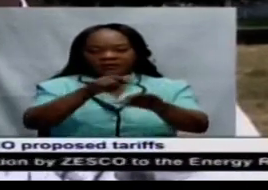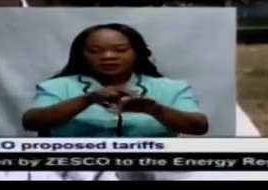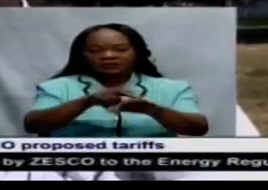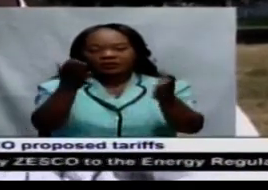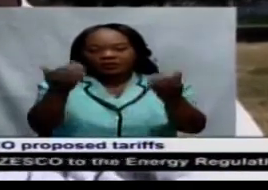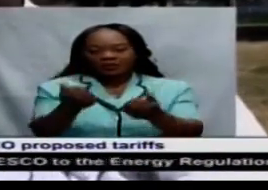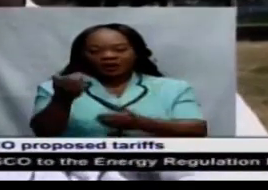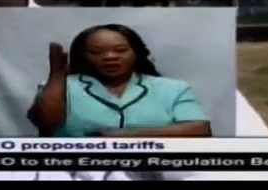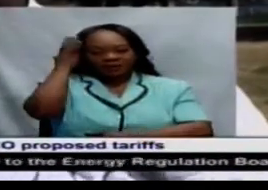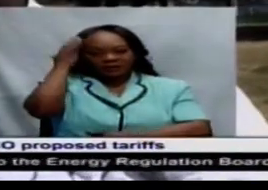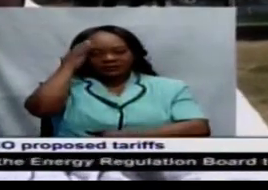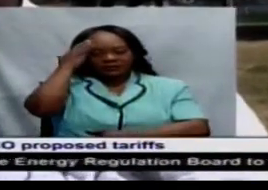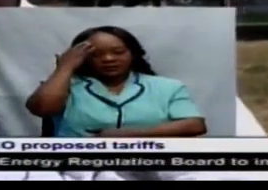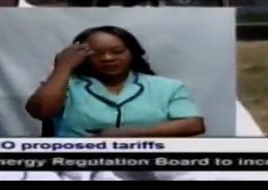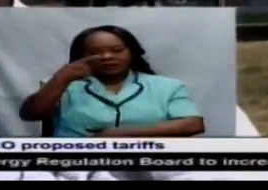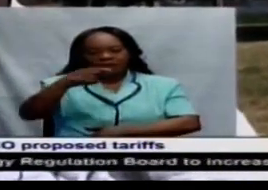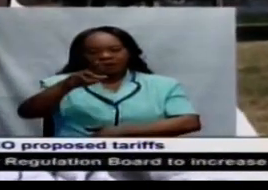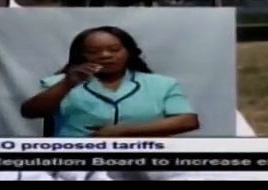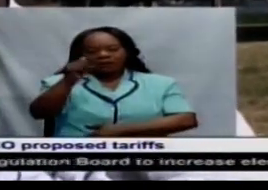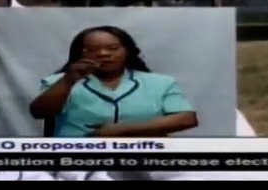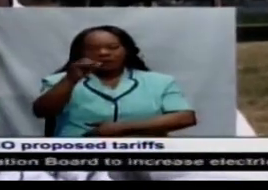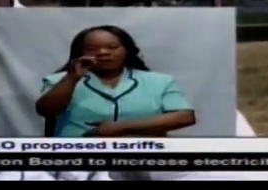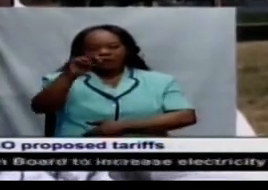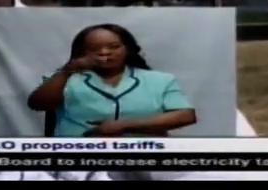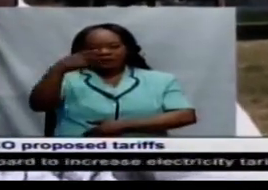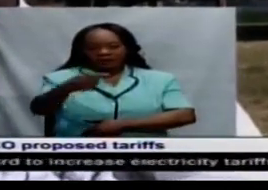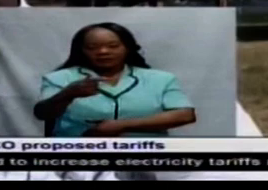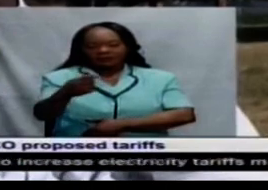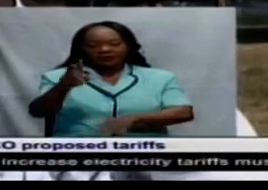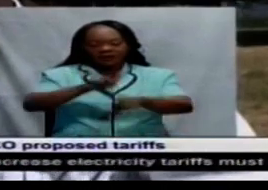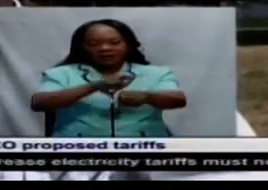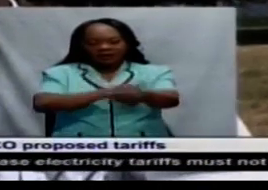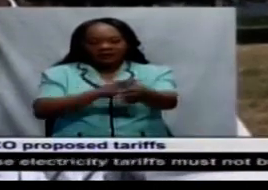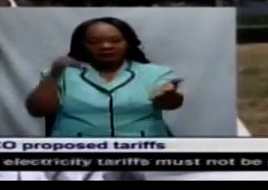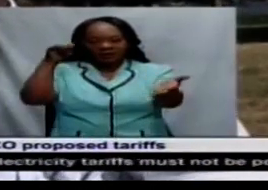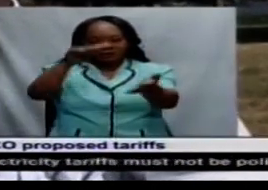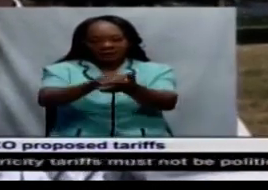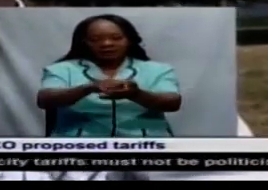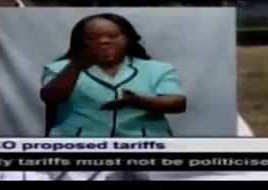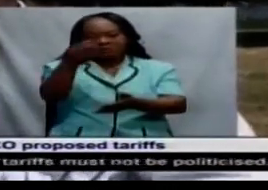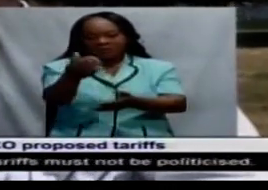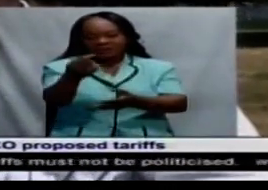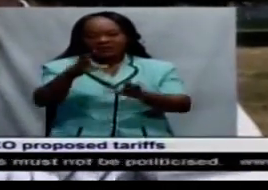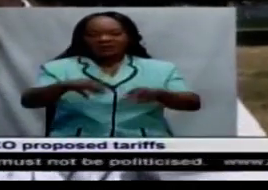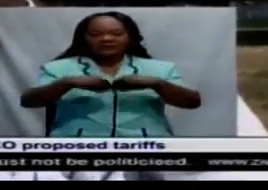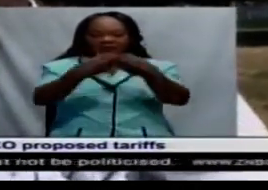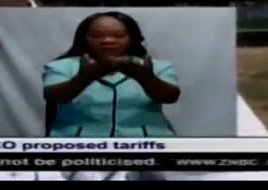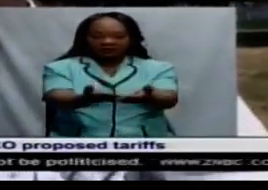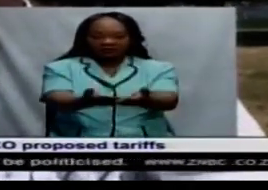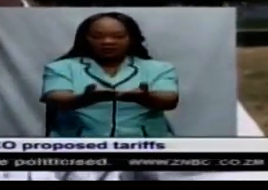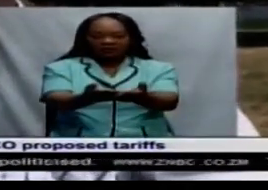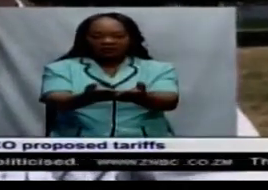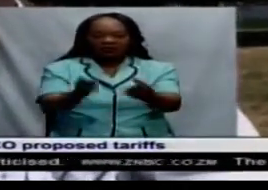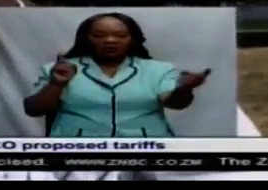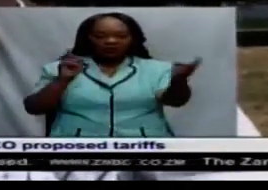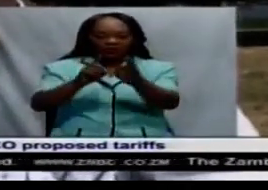that the upgrading of the airport, Kasama Airport, is ongoing. Money was also released towards this venture to